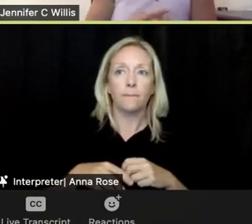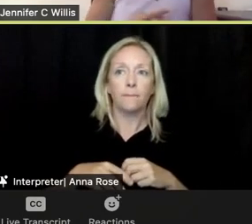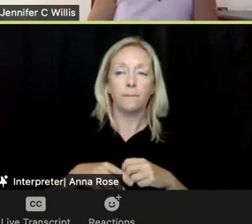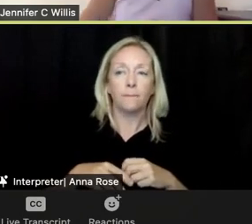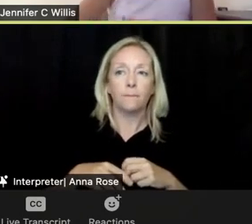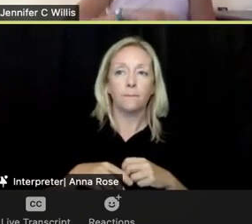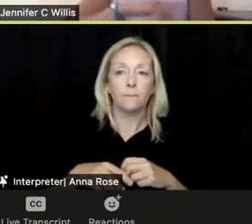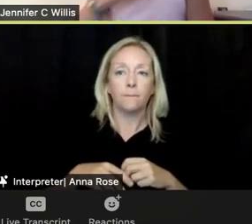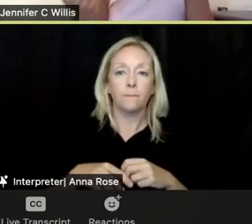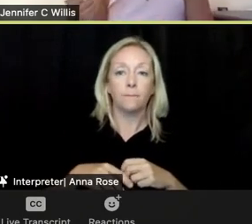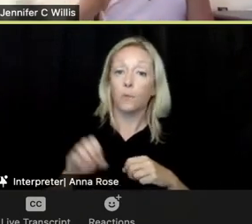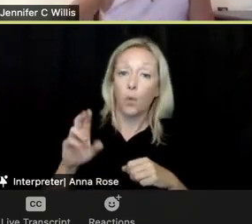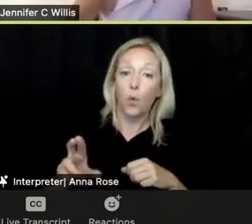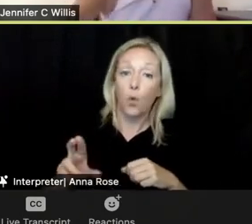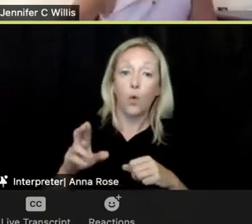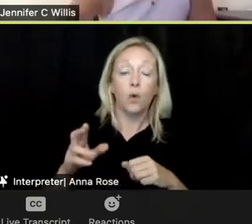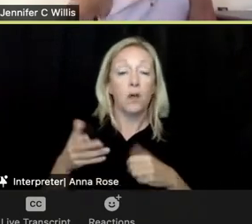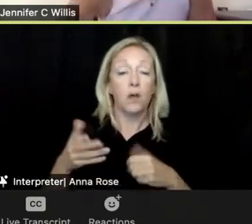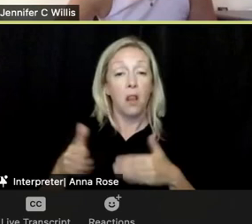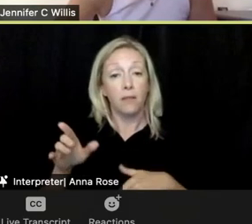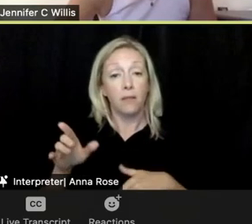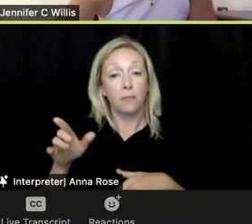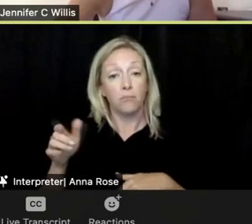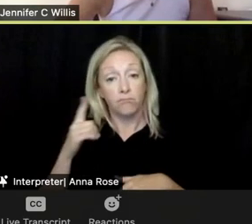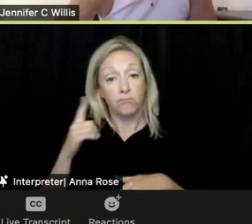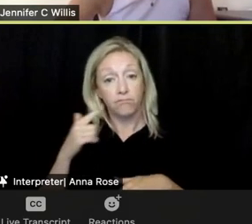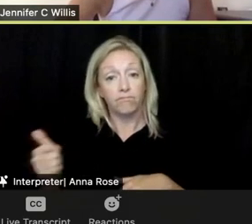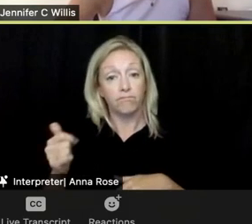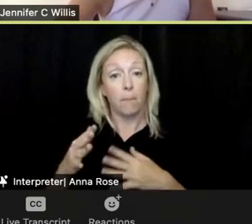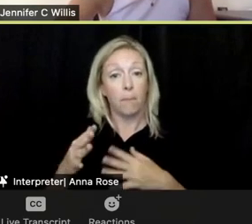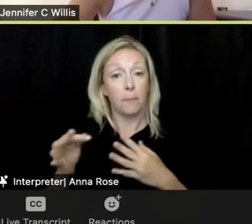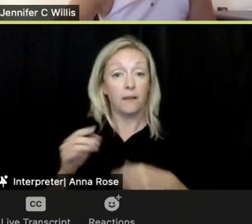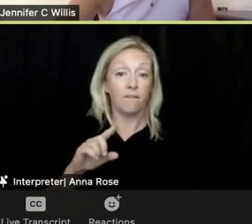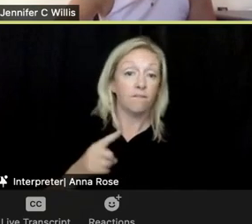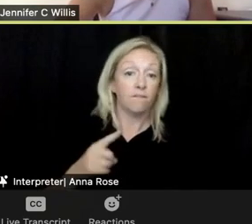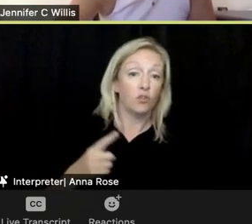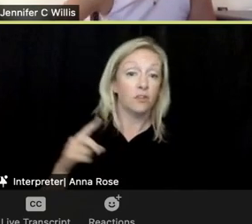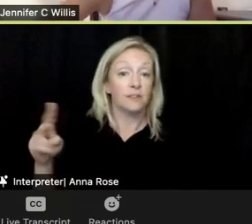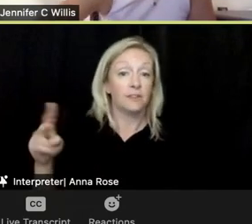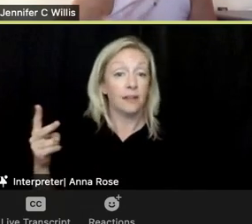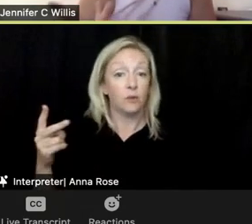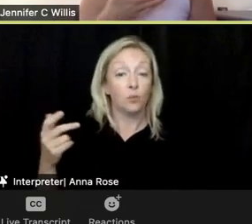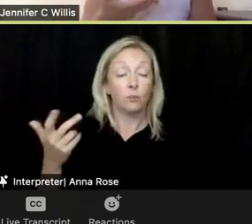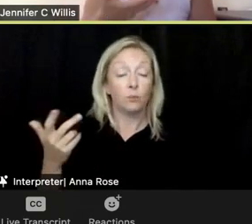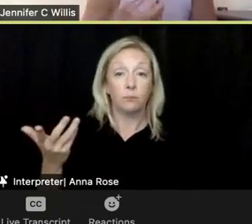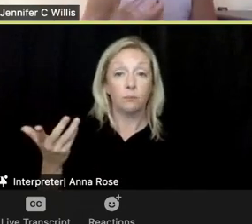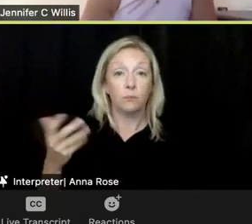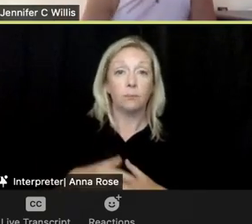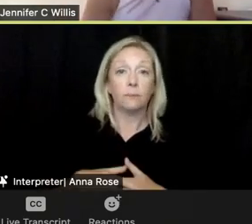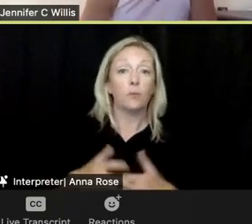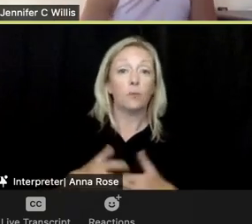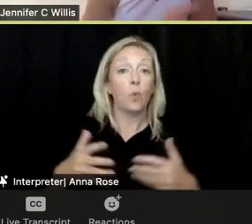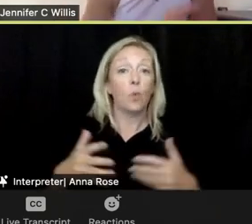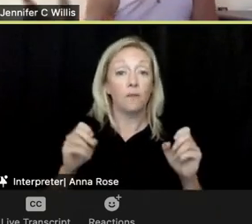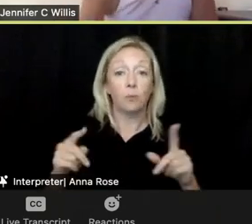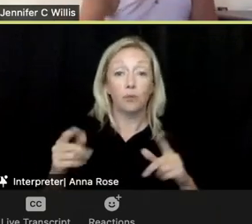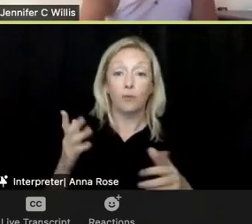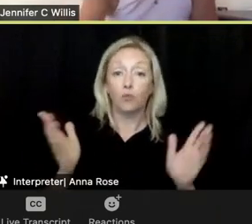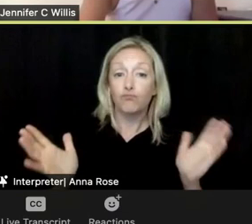want to do first? What do you want to do second? That type of thing. So opportunities for lots of communication,